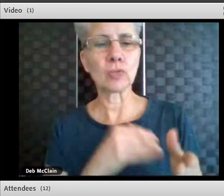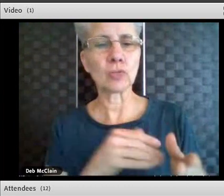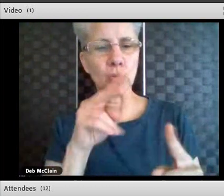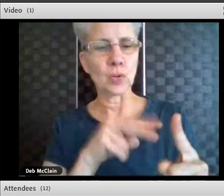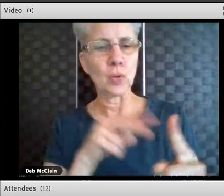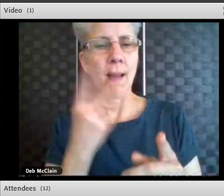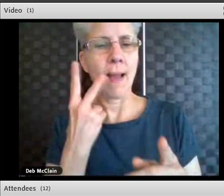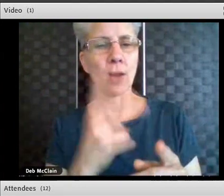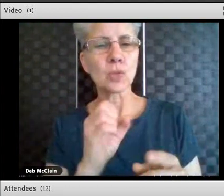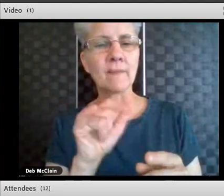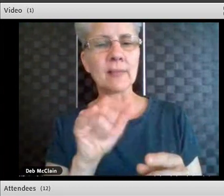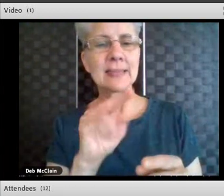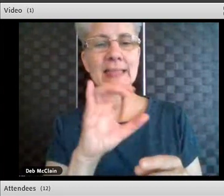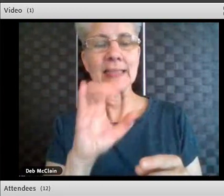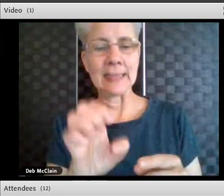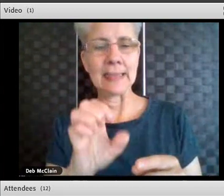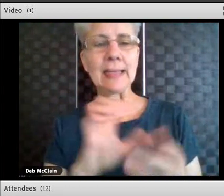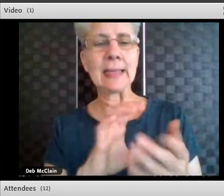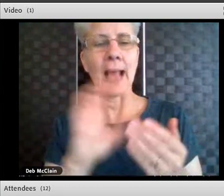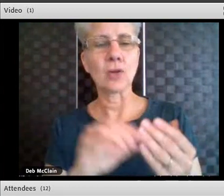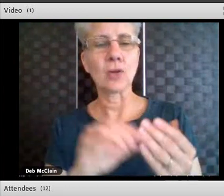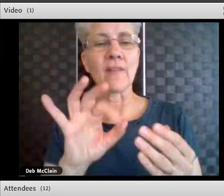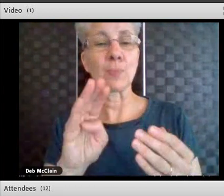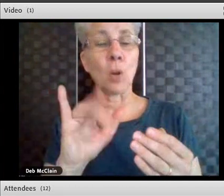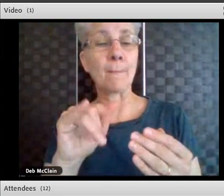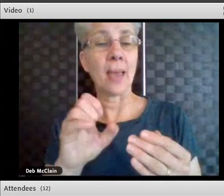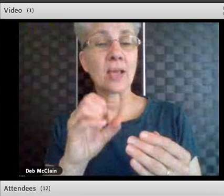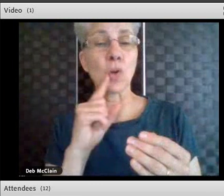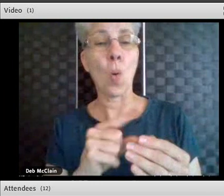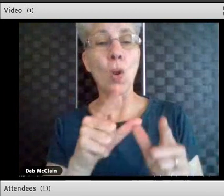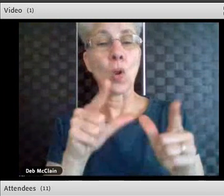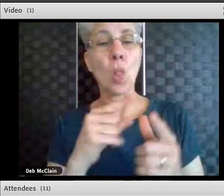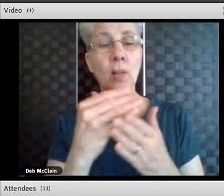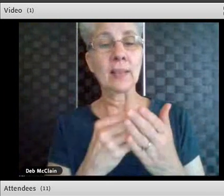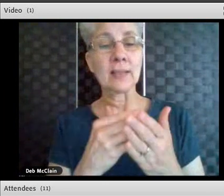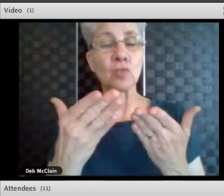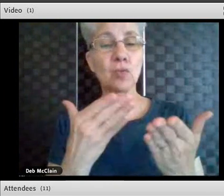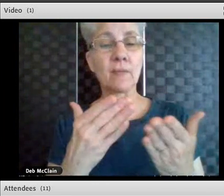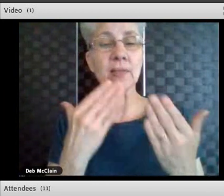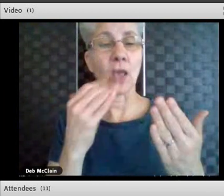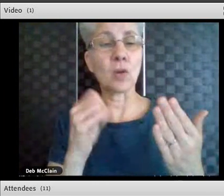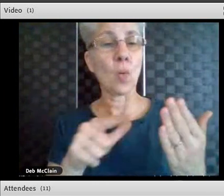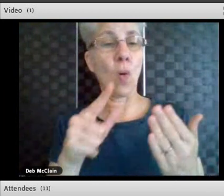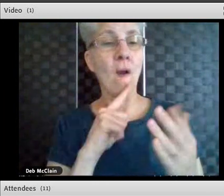on the Swiftland CE calendar, the Swiftland Facebook page, or your message from the listserv. Thank you